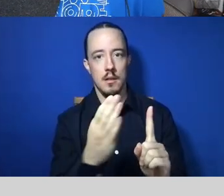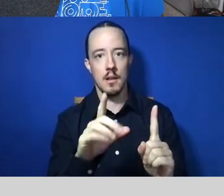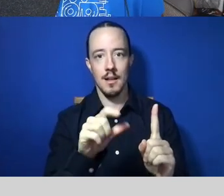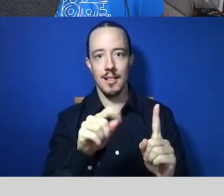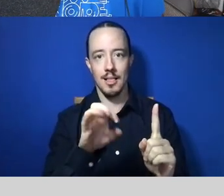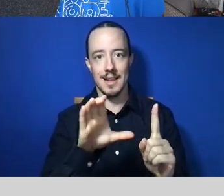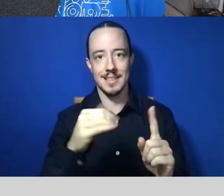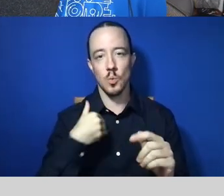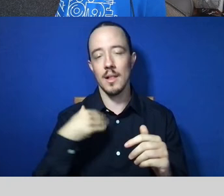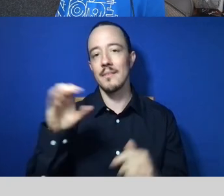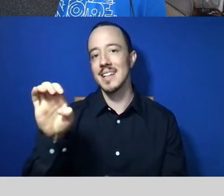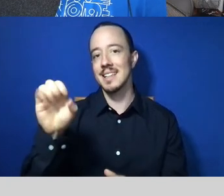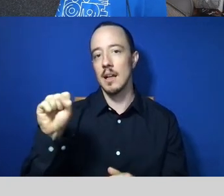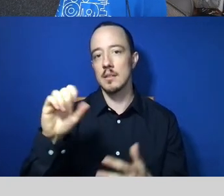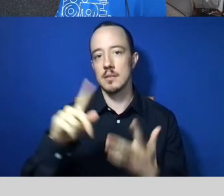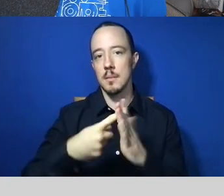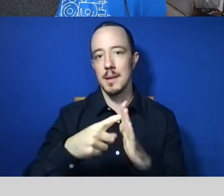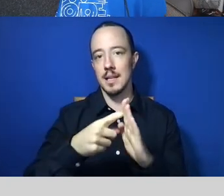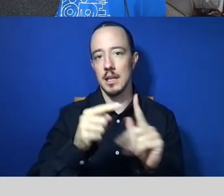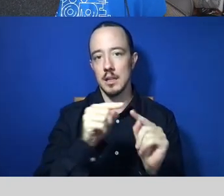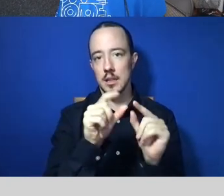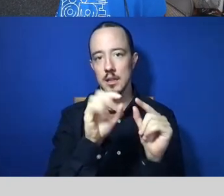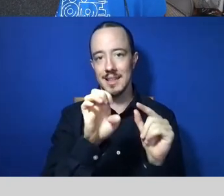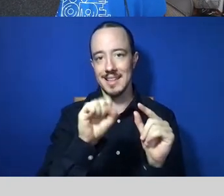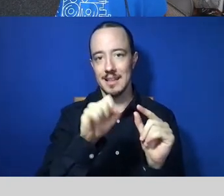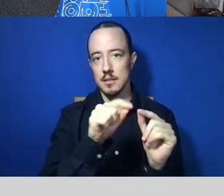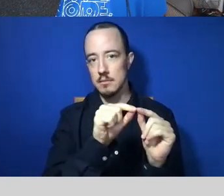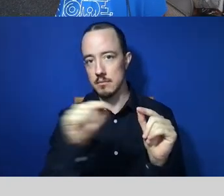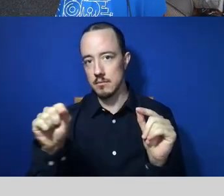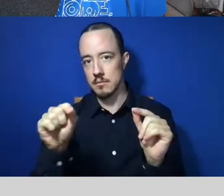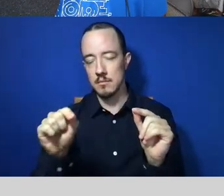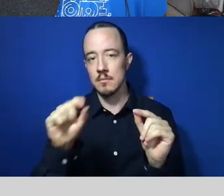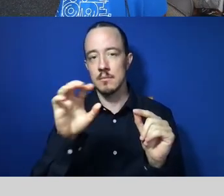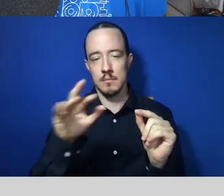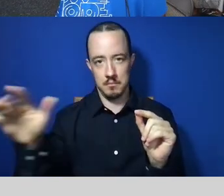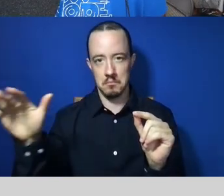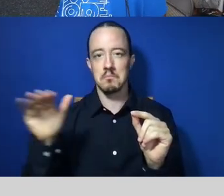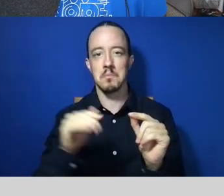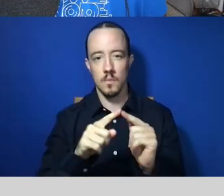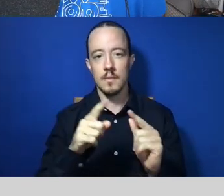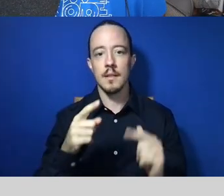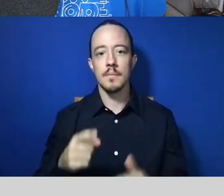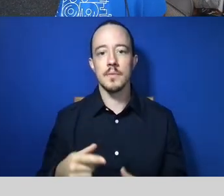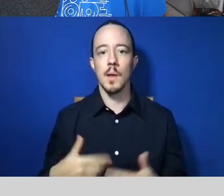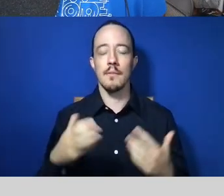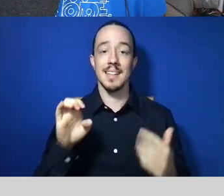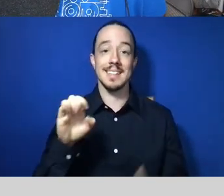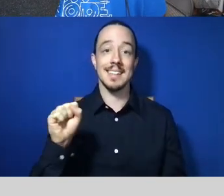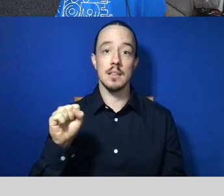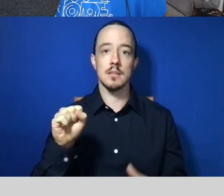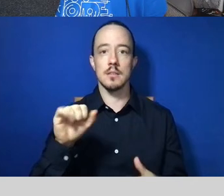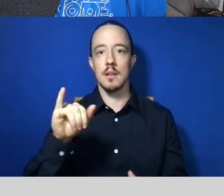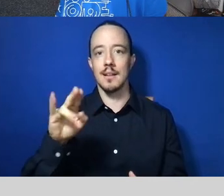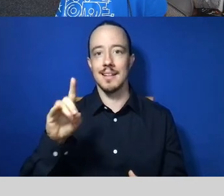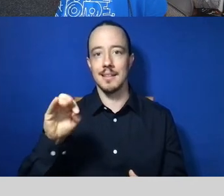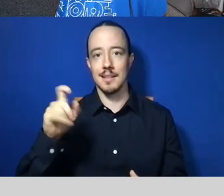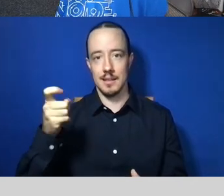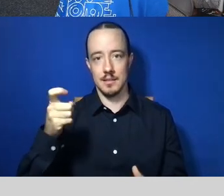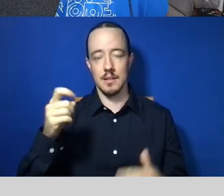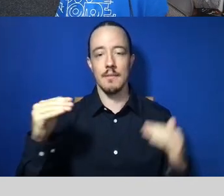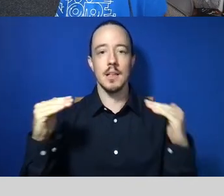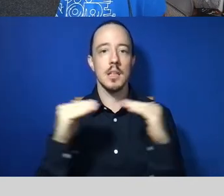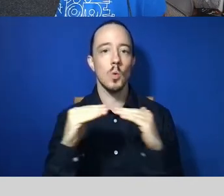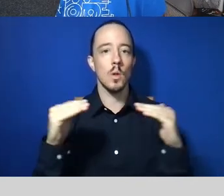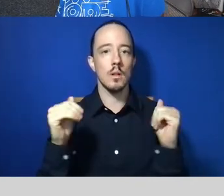talking to the Elastic side will have ES underscore in front of it. And we have ES index pattern, and we're